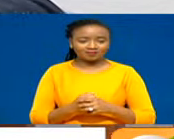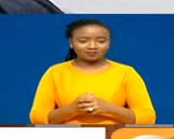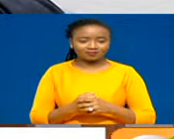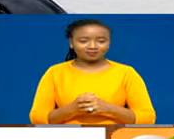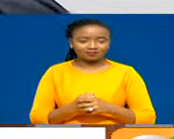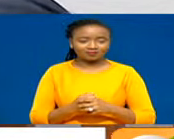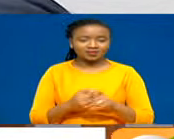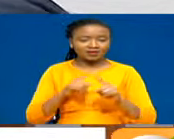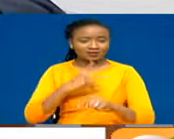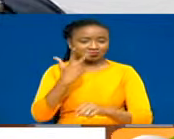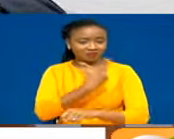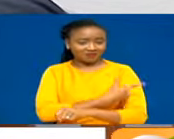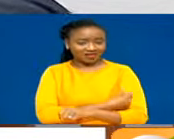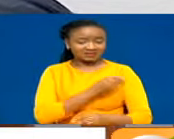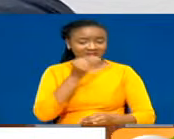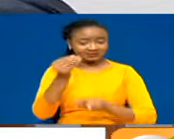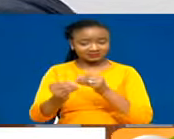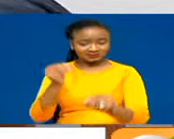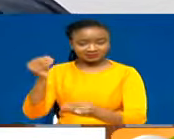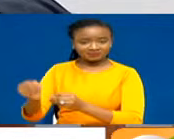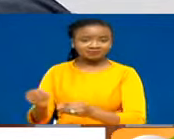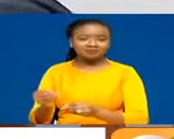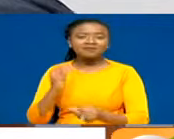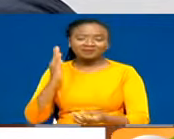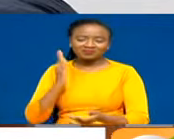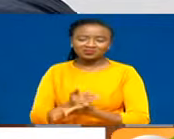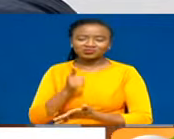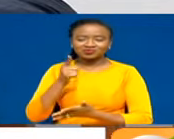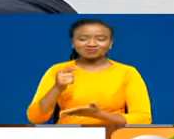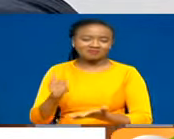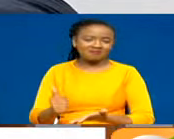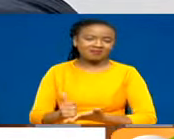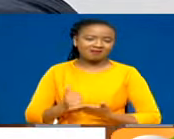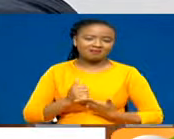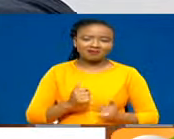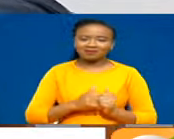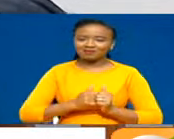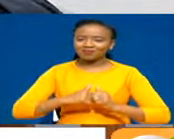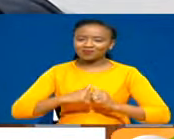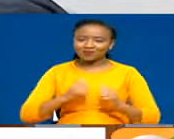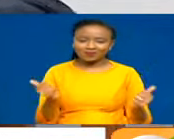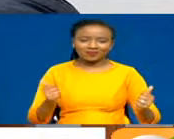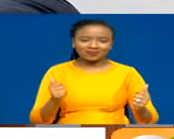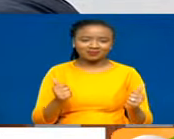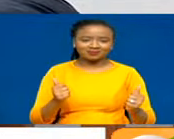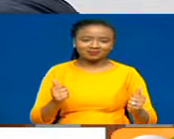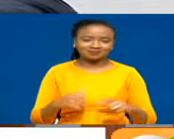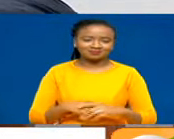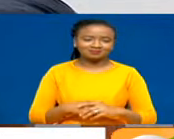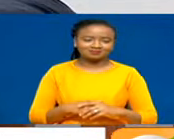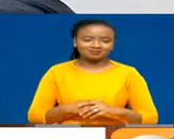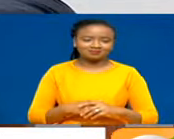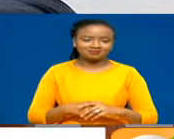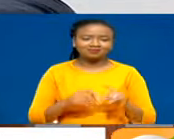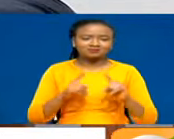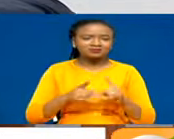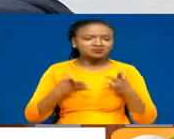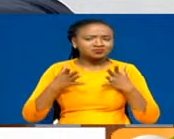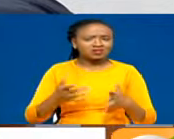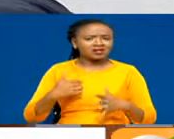I think it all has really like worked out well. And now I think